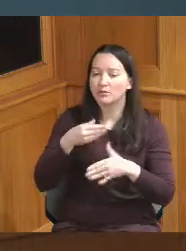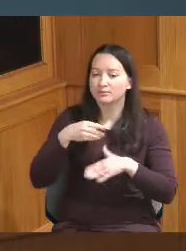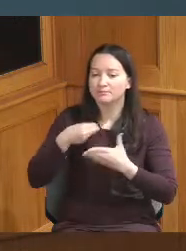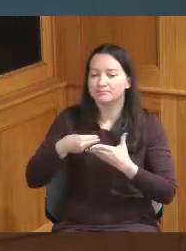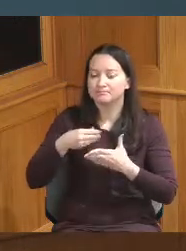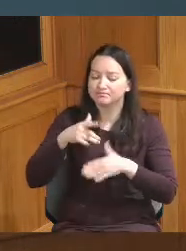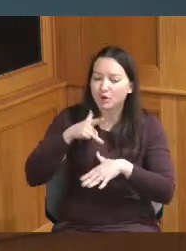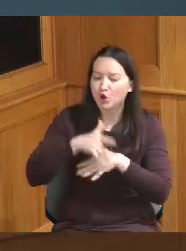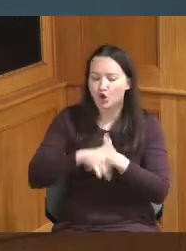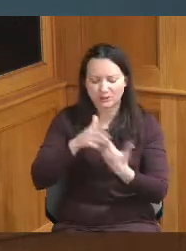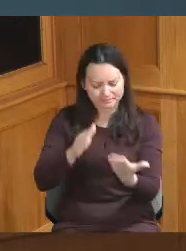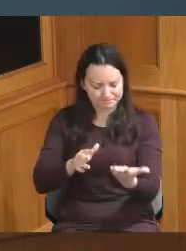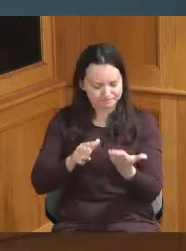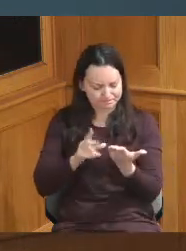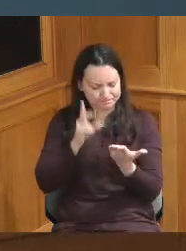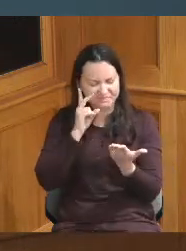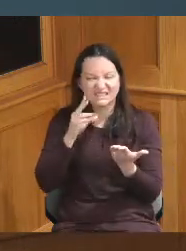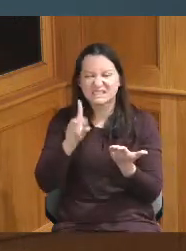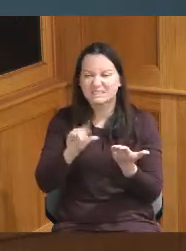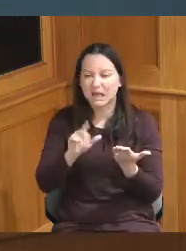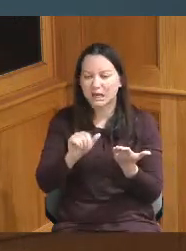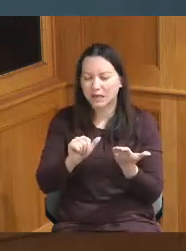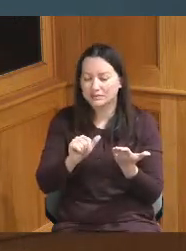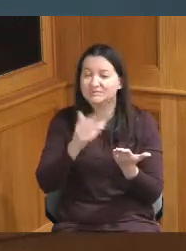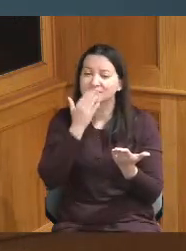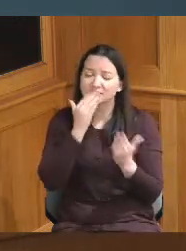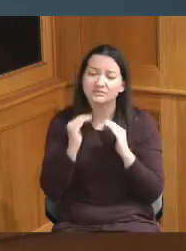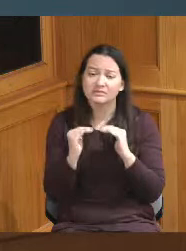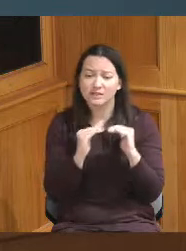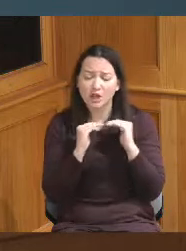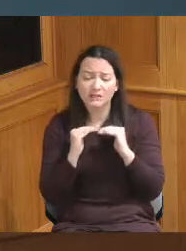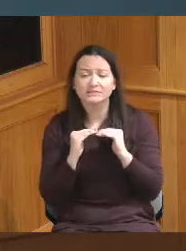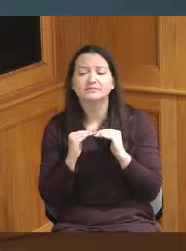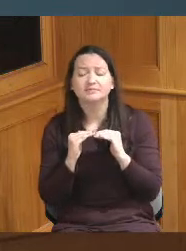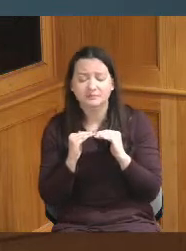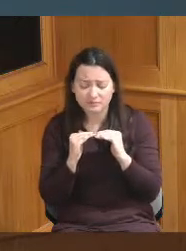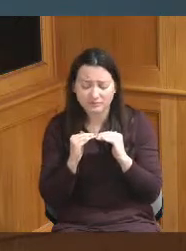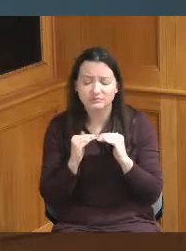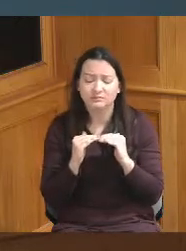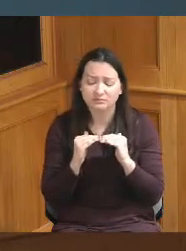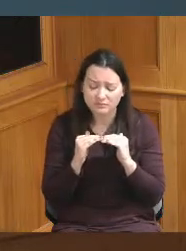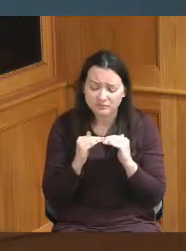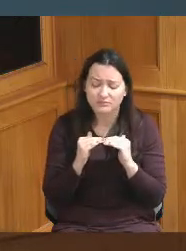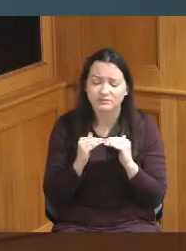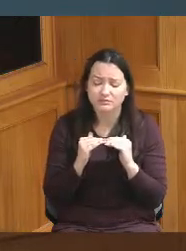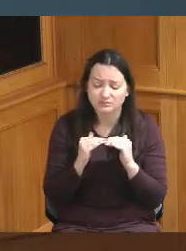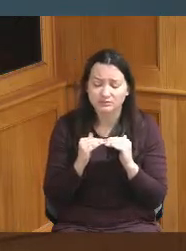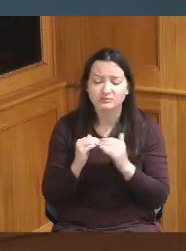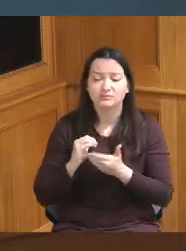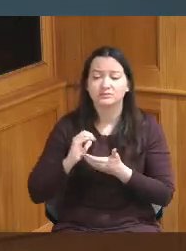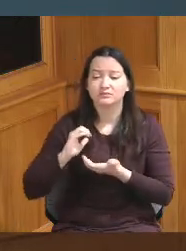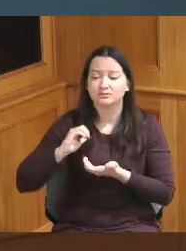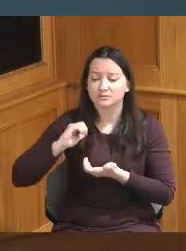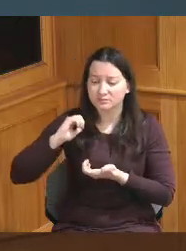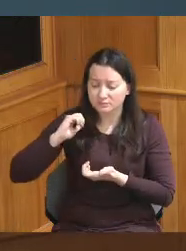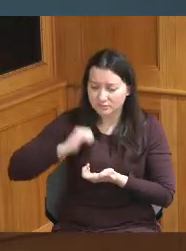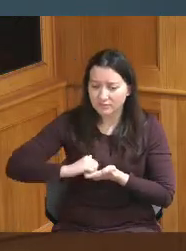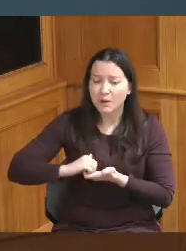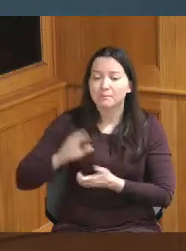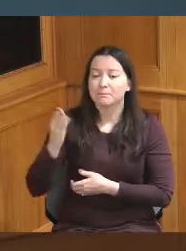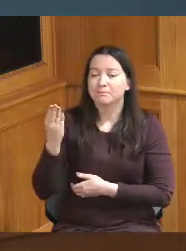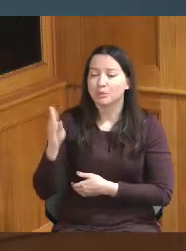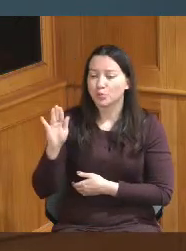some more data. But I do want to thank everyone, my colleagues, as well as those partners, I believe Blue